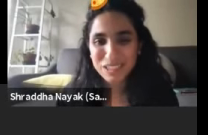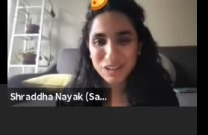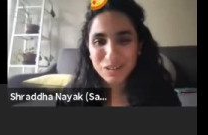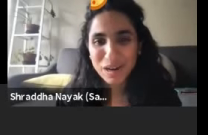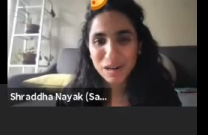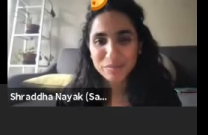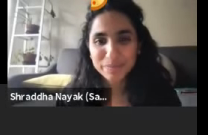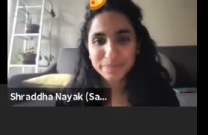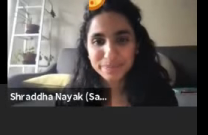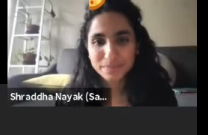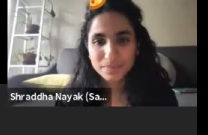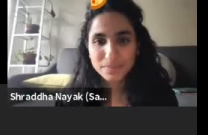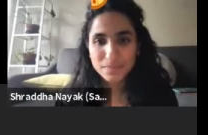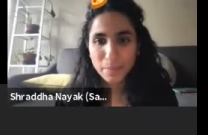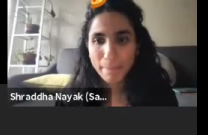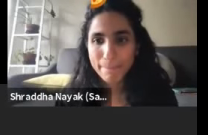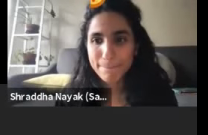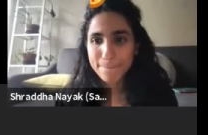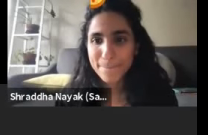Okay, so